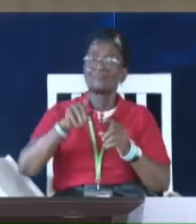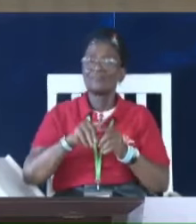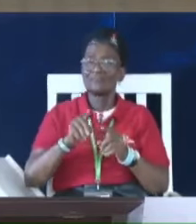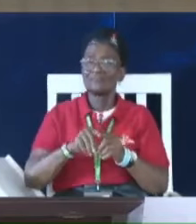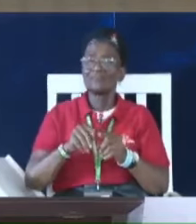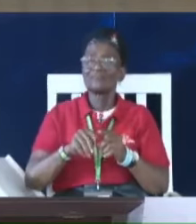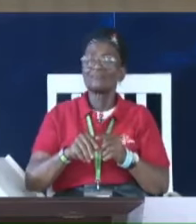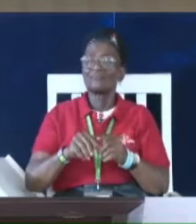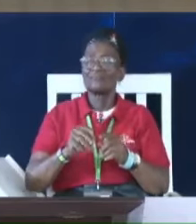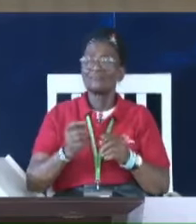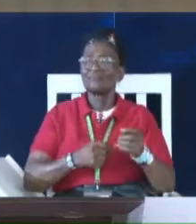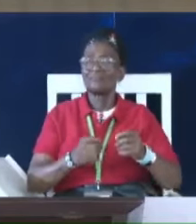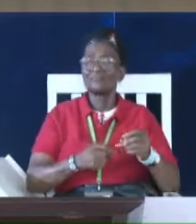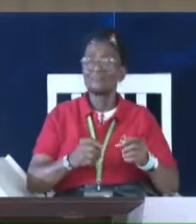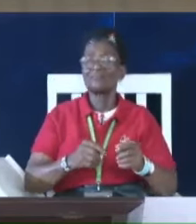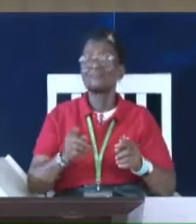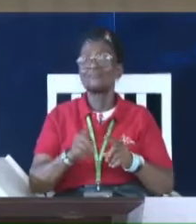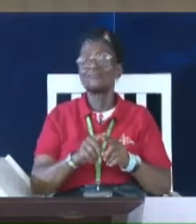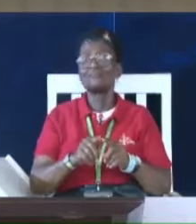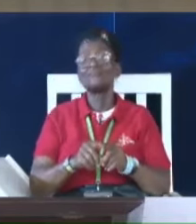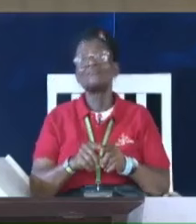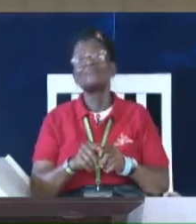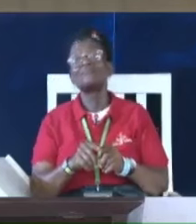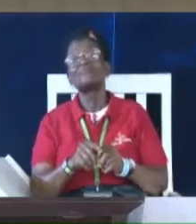you. Now, so